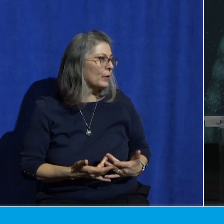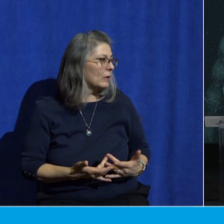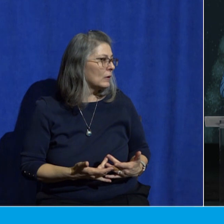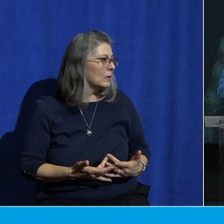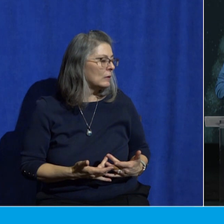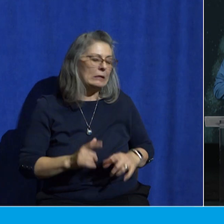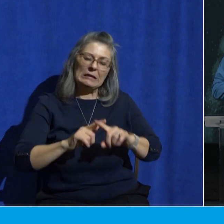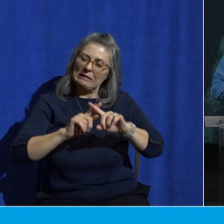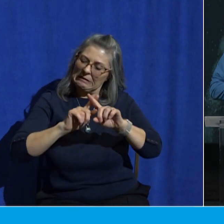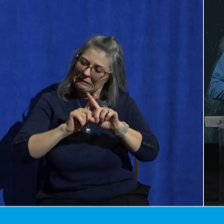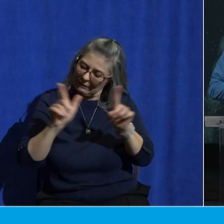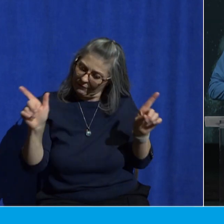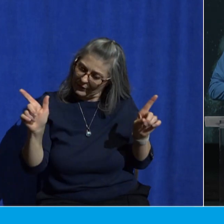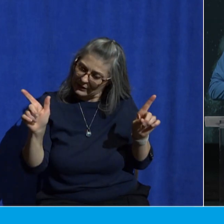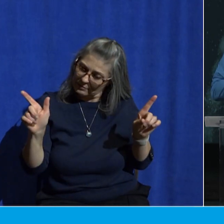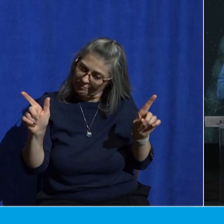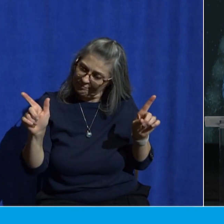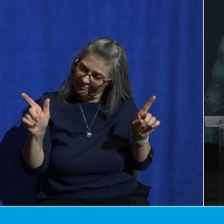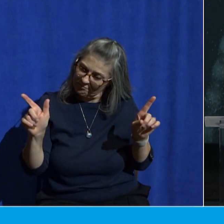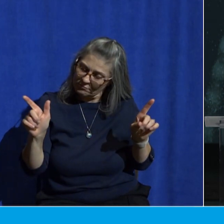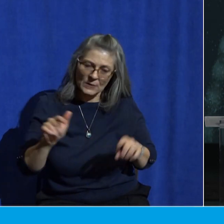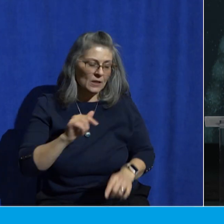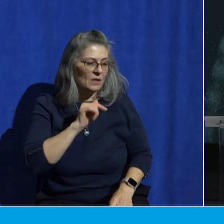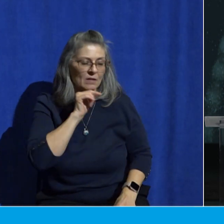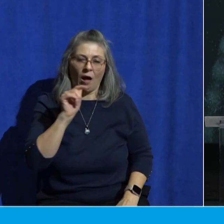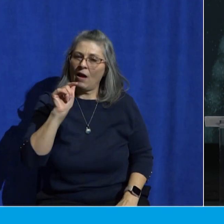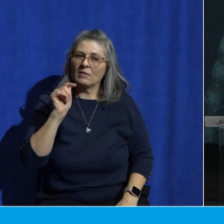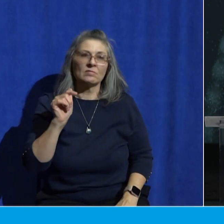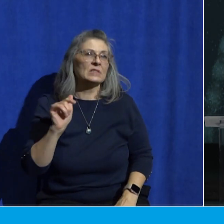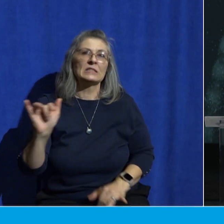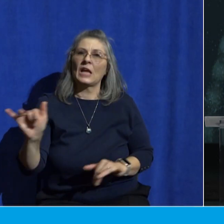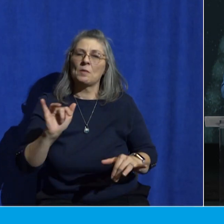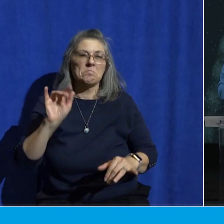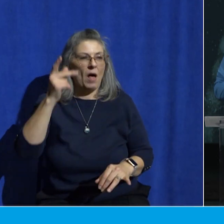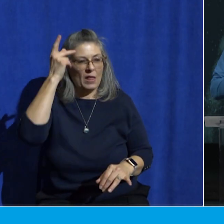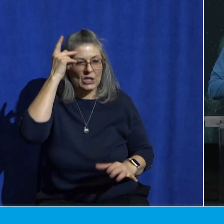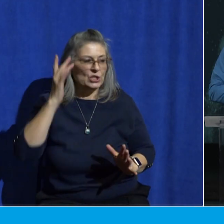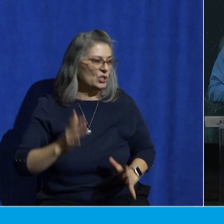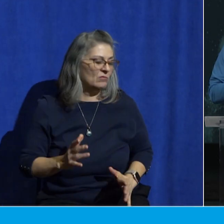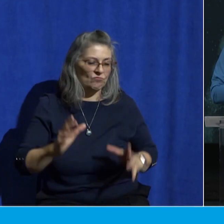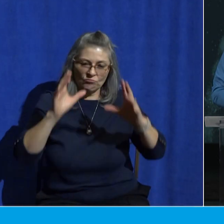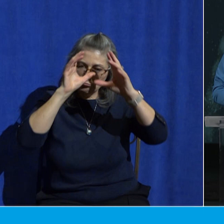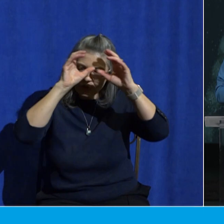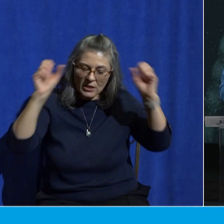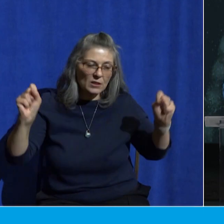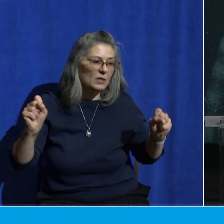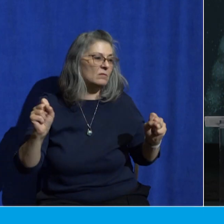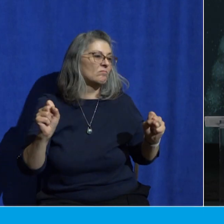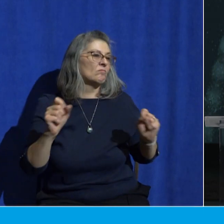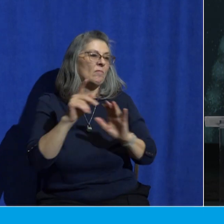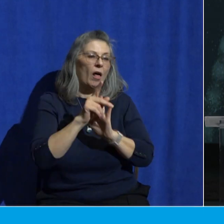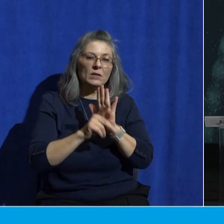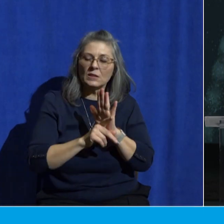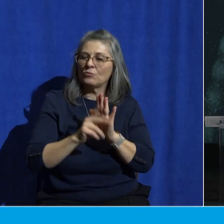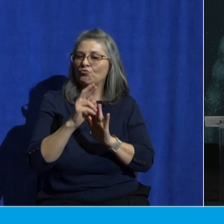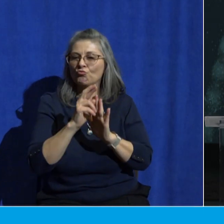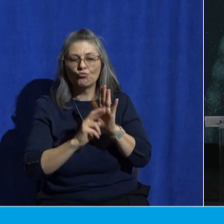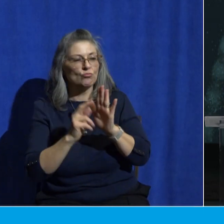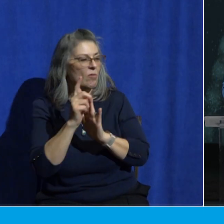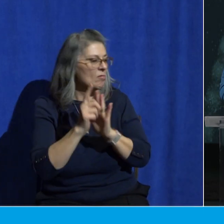in a way that no politician or president, policy or rule or regulation can